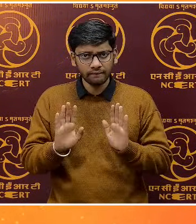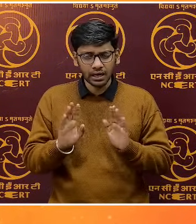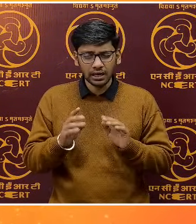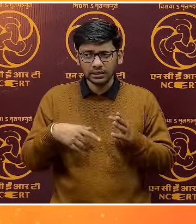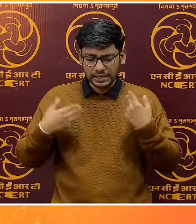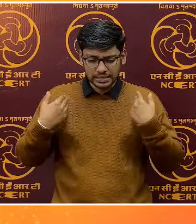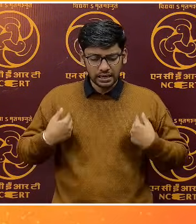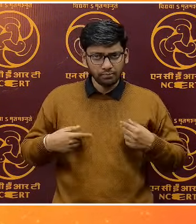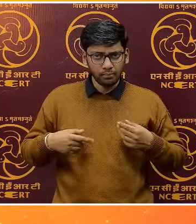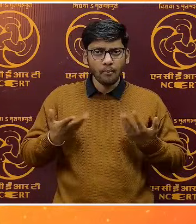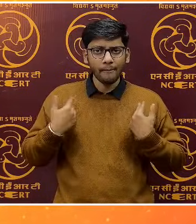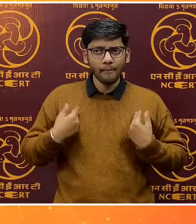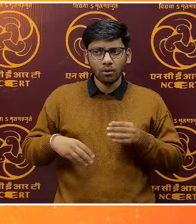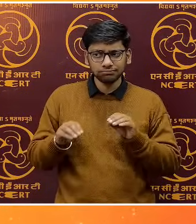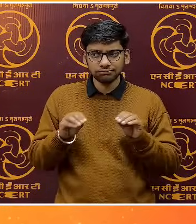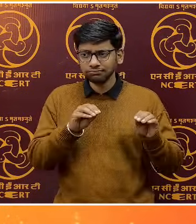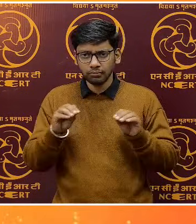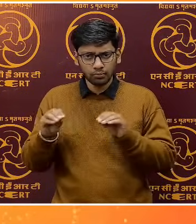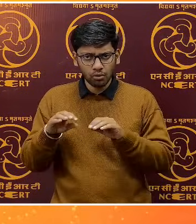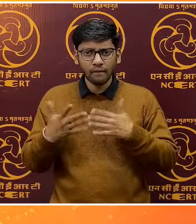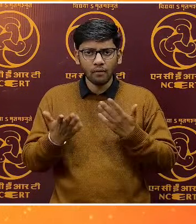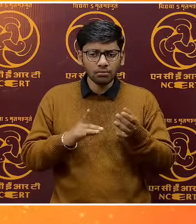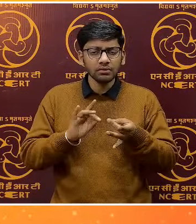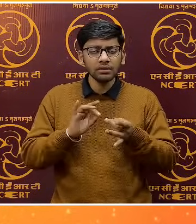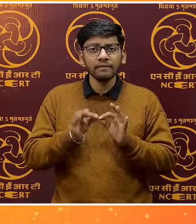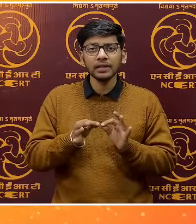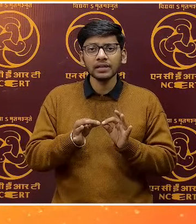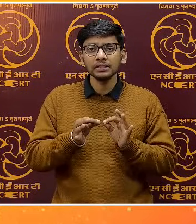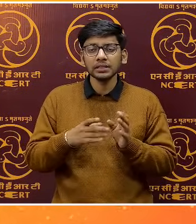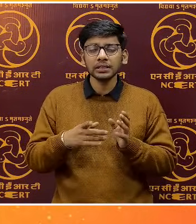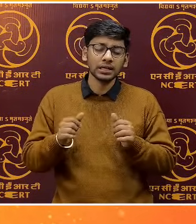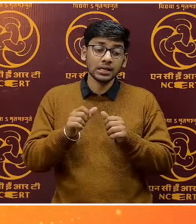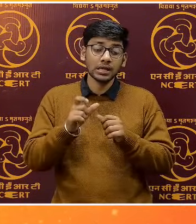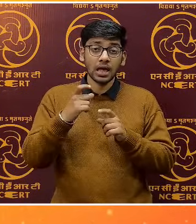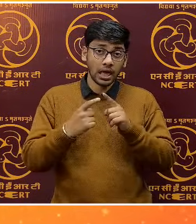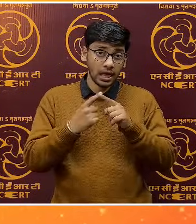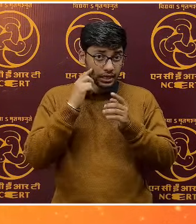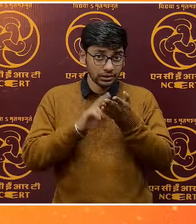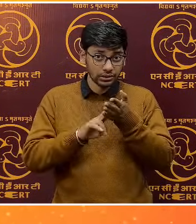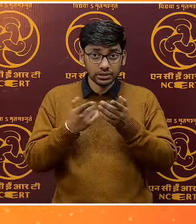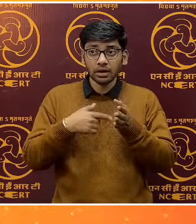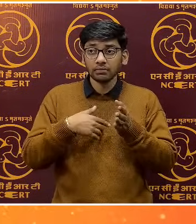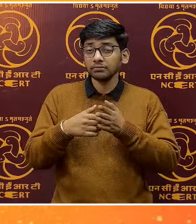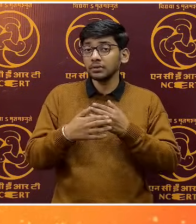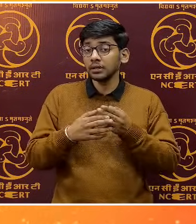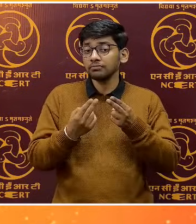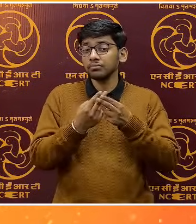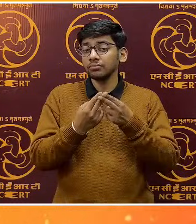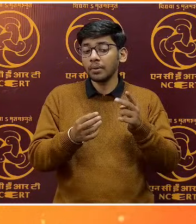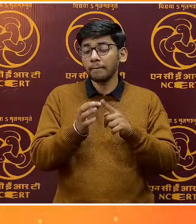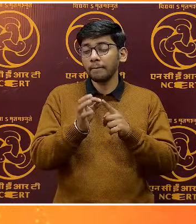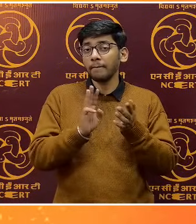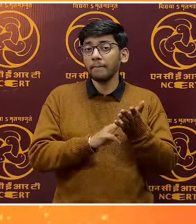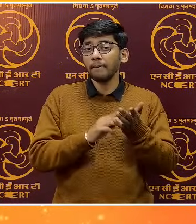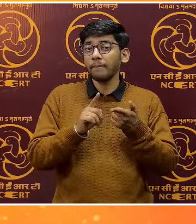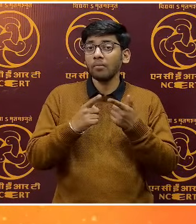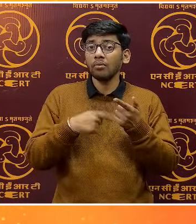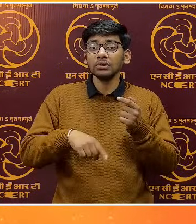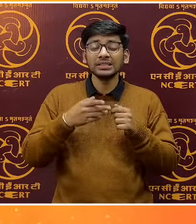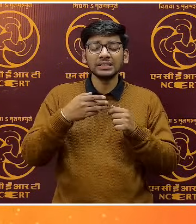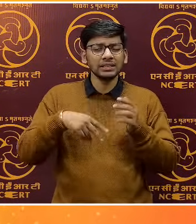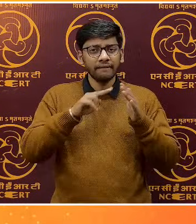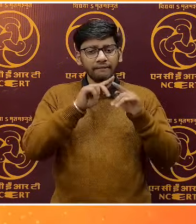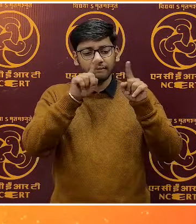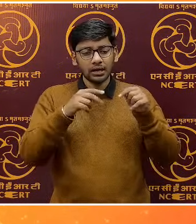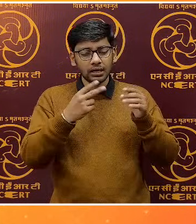do move, right? So we do certain sort of actions, right? Regarding actions, we have a poem in your chapter, as you can see on the